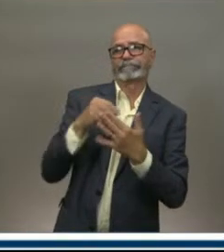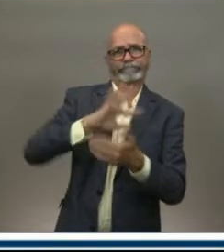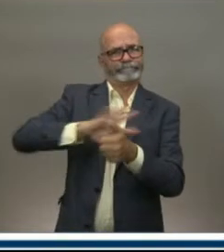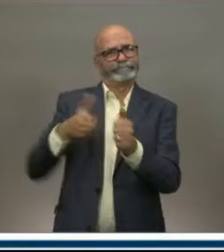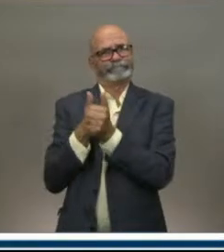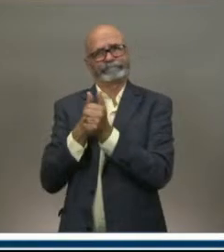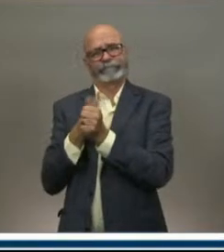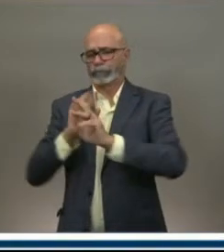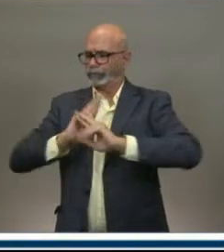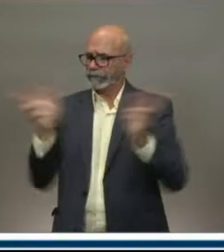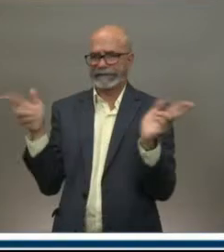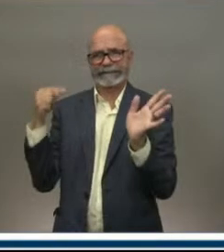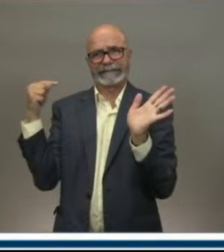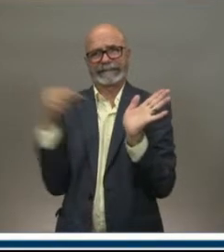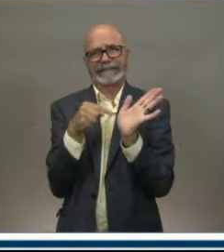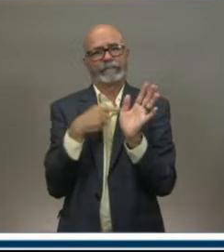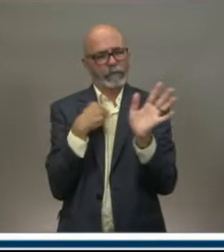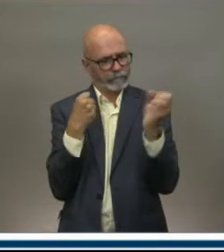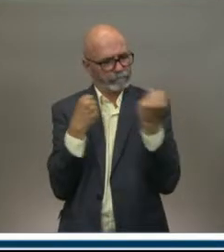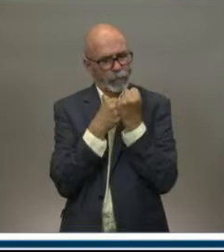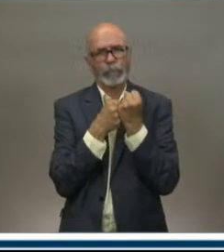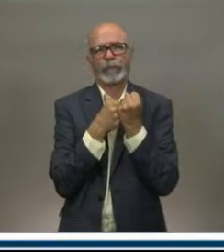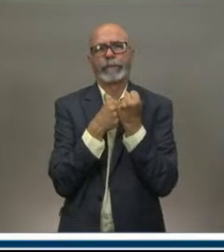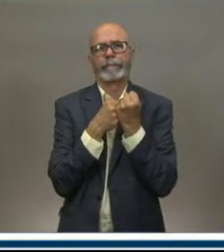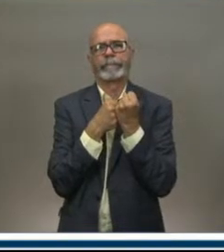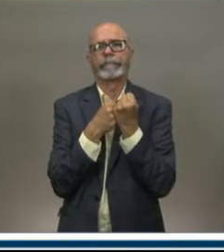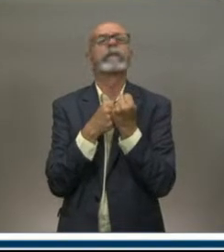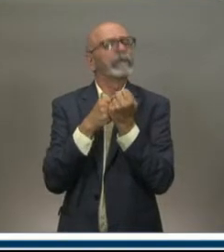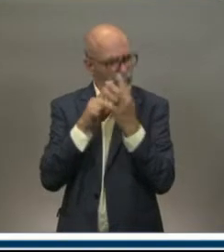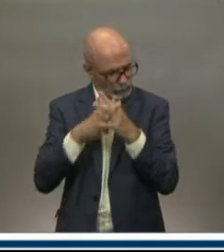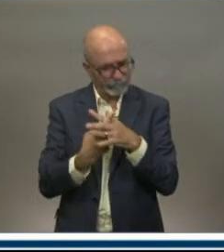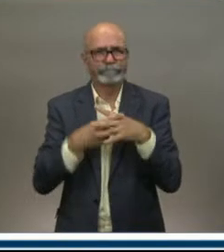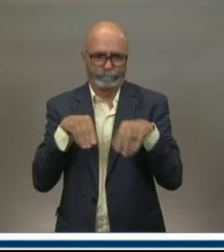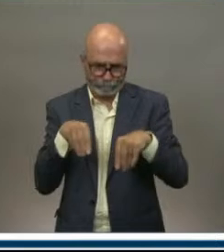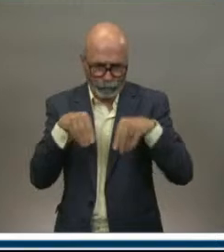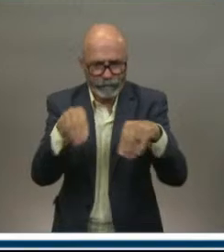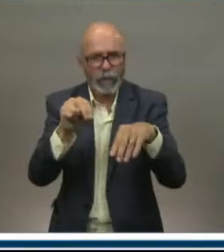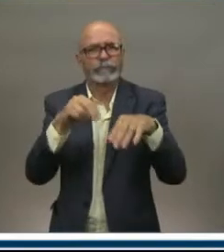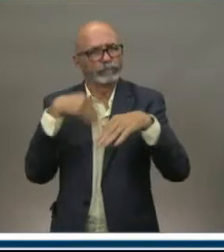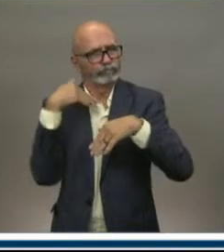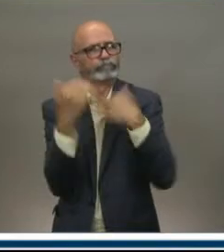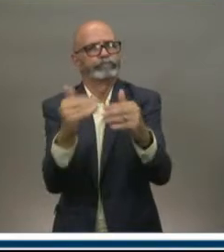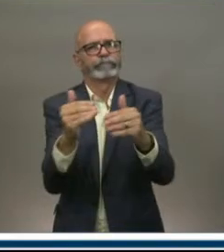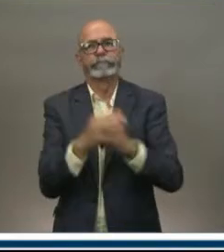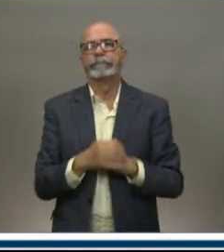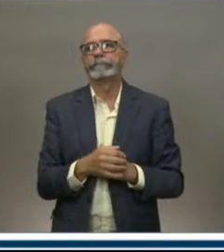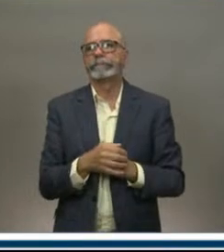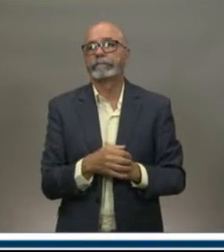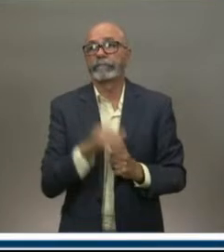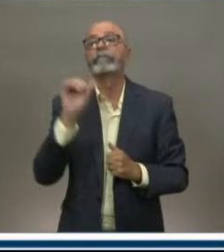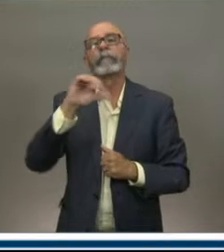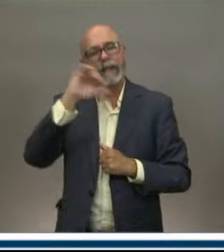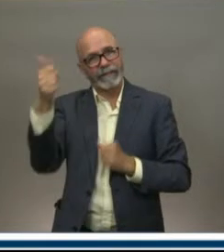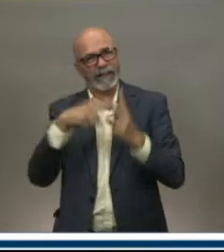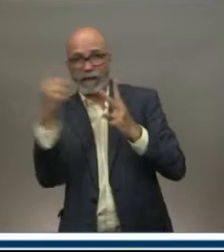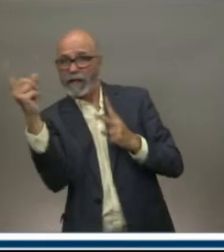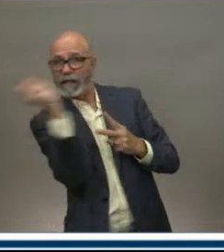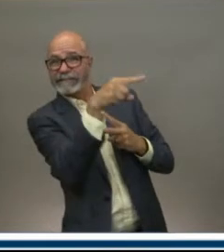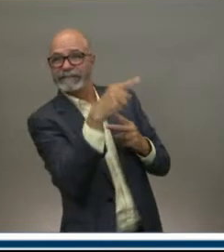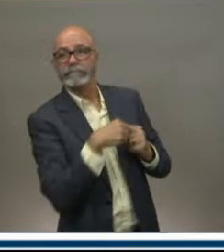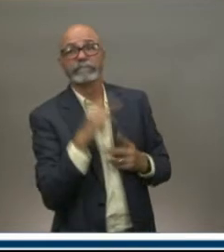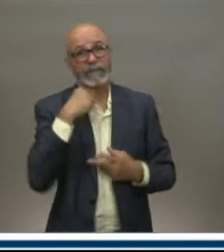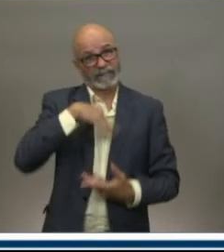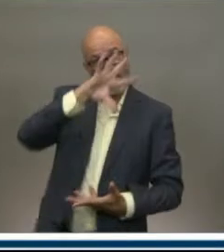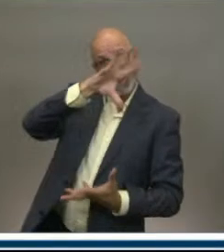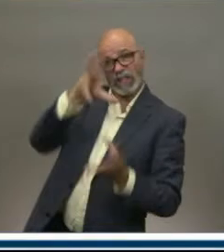ready to begin that process immediately. Go ahead with your follow-up, Keith. I'm still wondering, though, on the 17 recommendations, what do you think of the timeline is